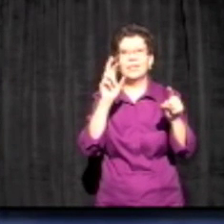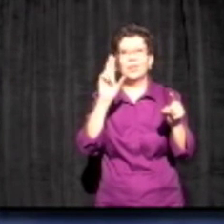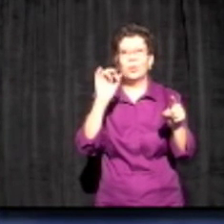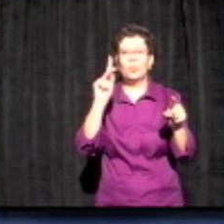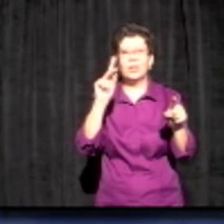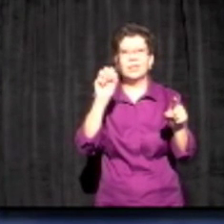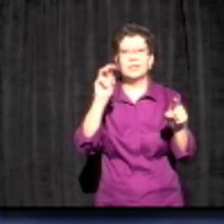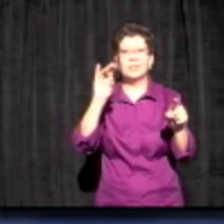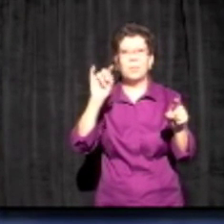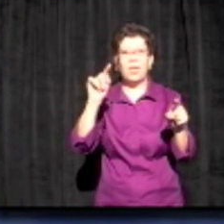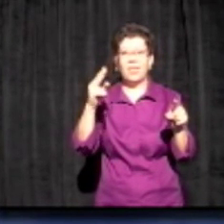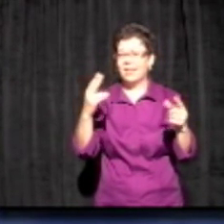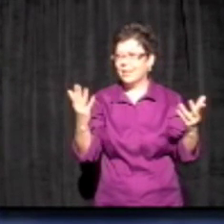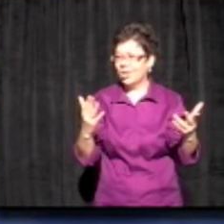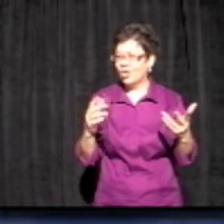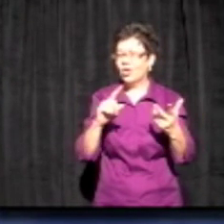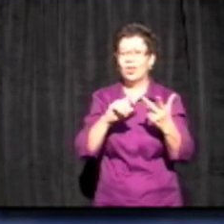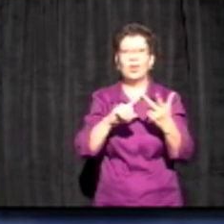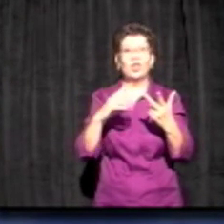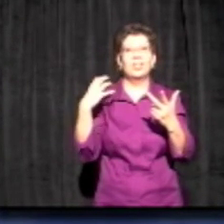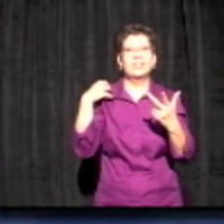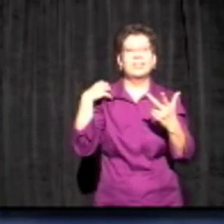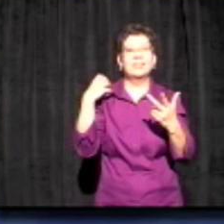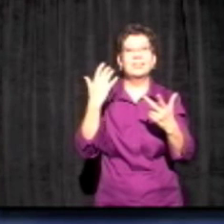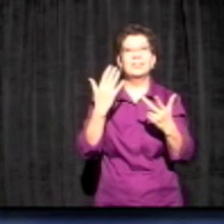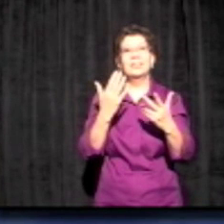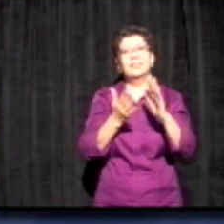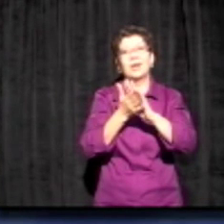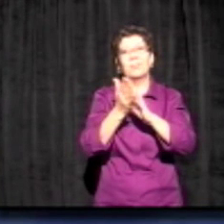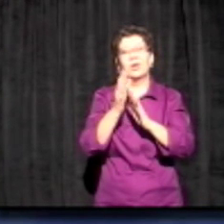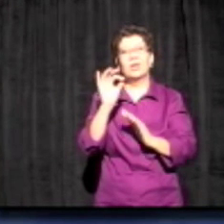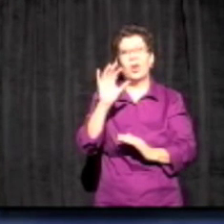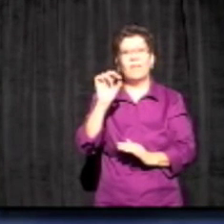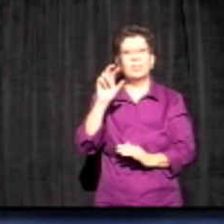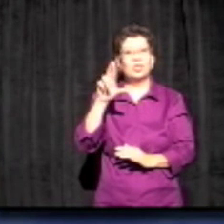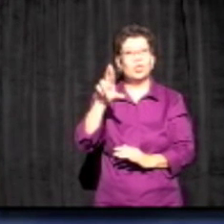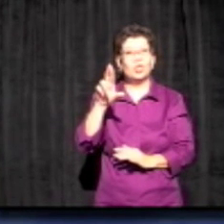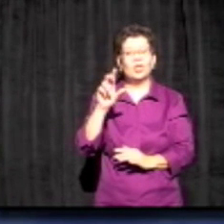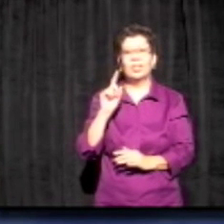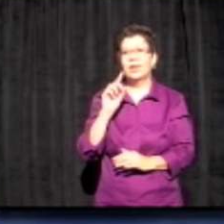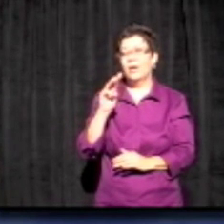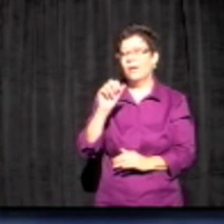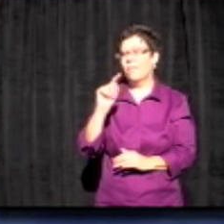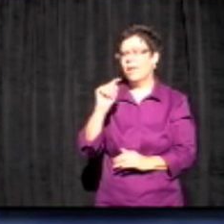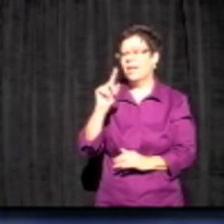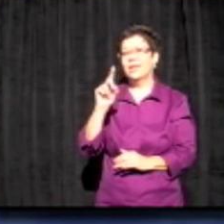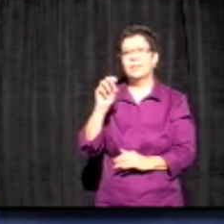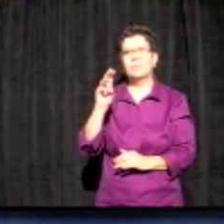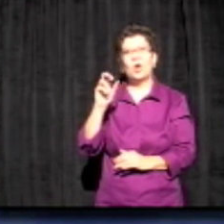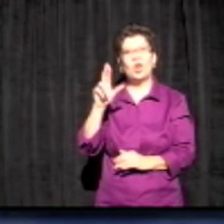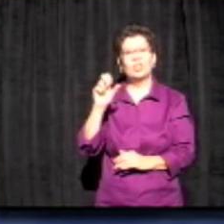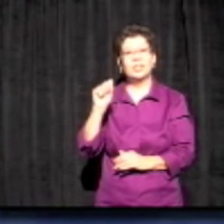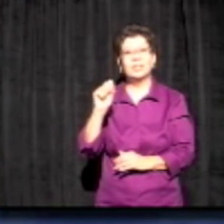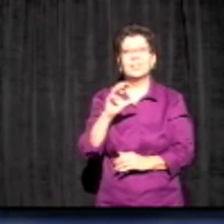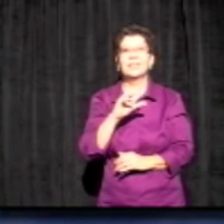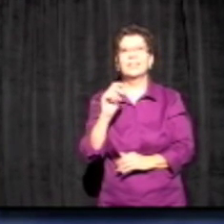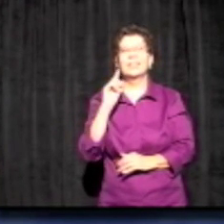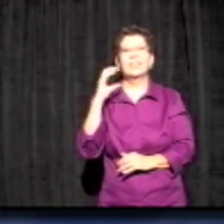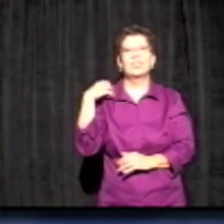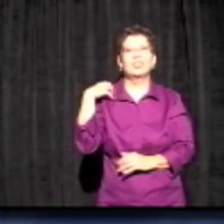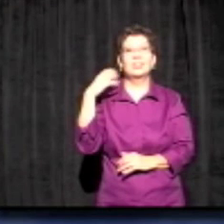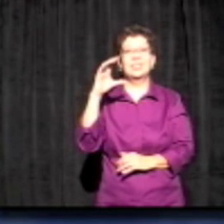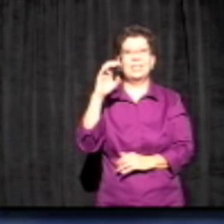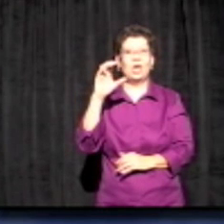Smith, Chief Operating Officer for VPG Matt DeMars, and Chief Executive